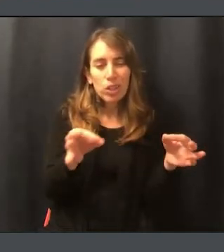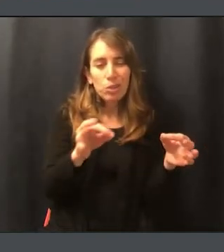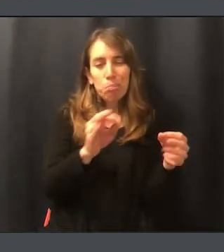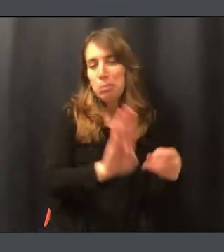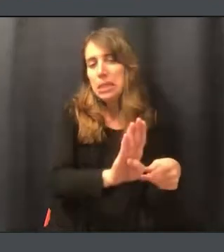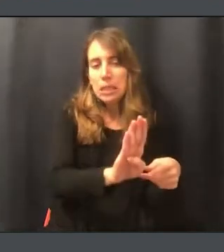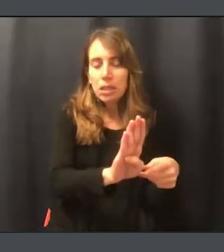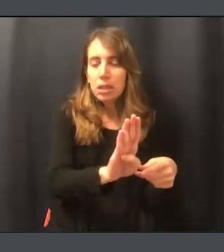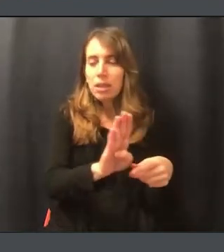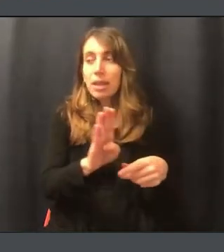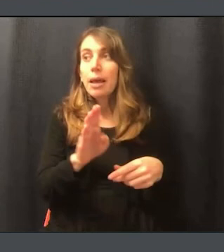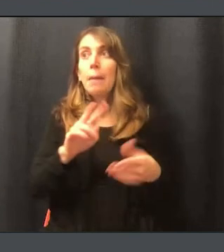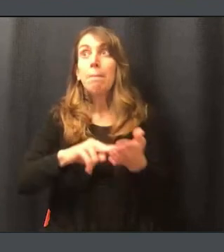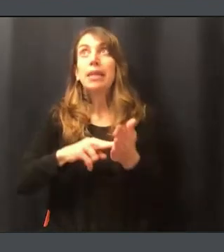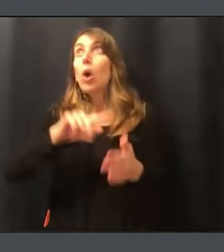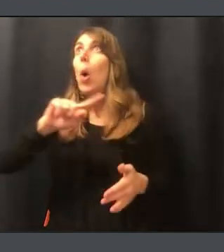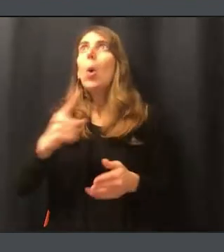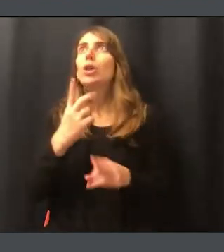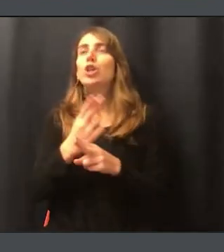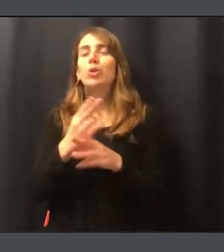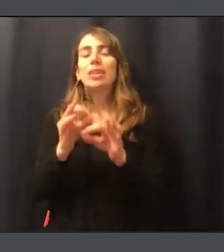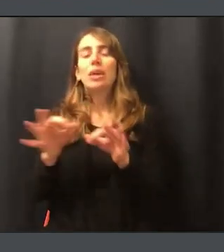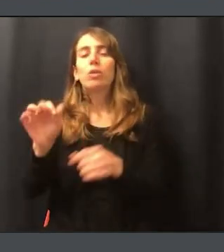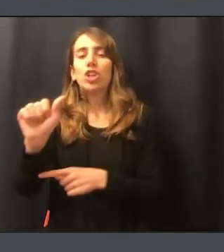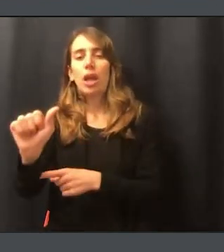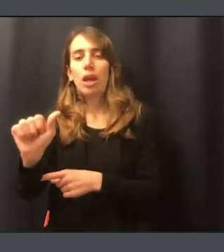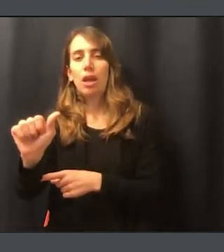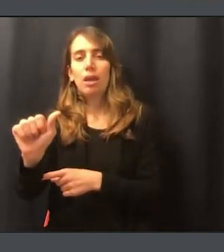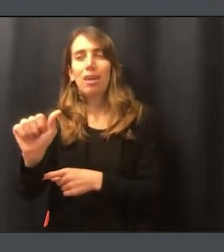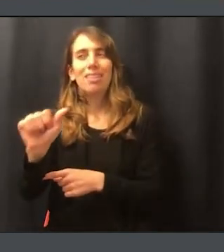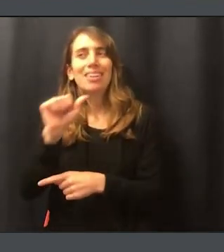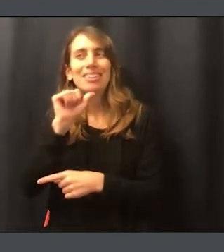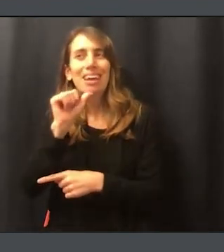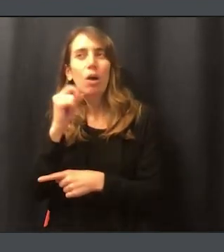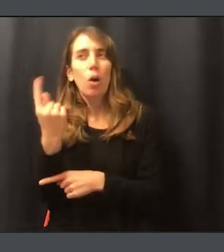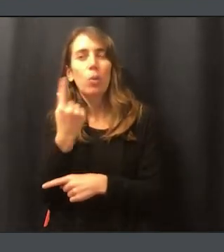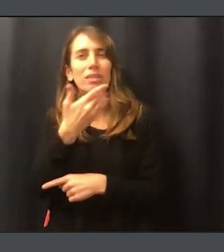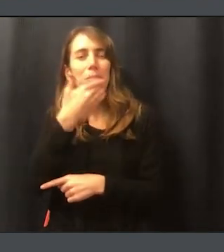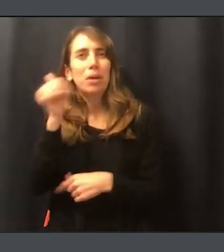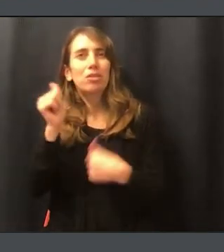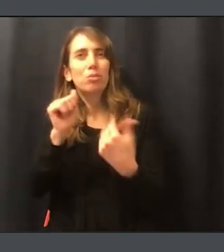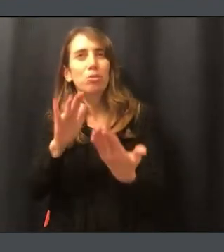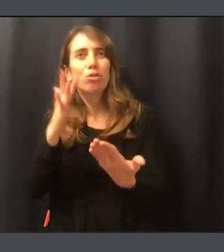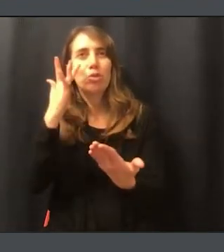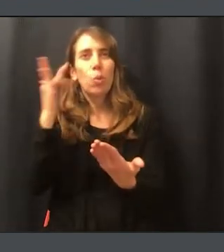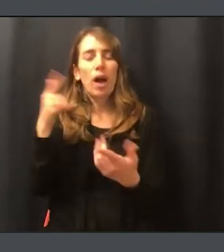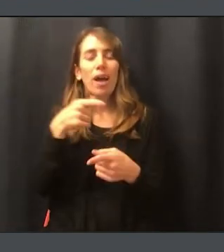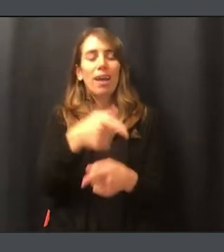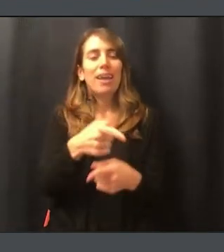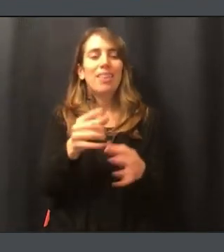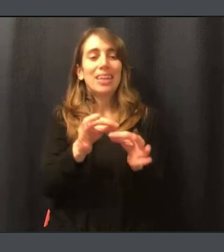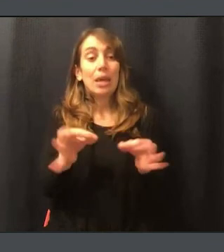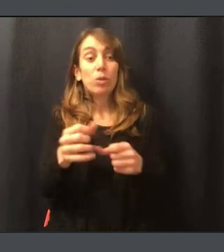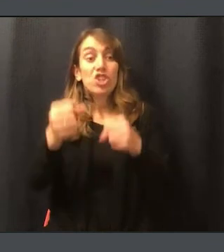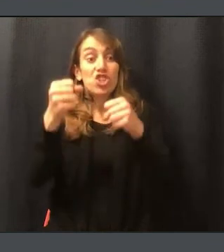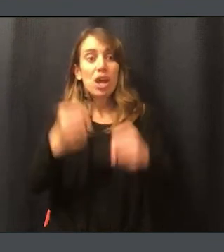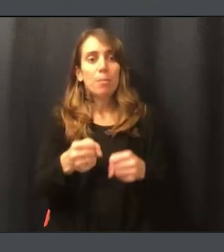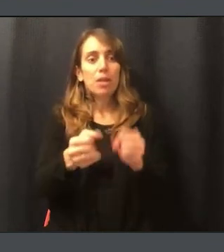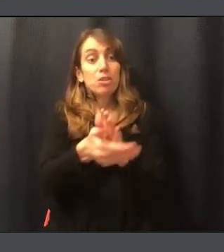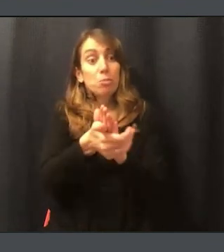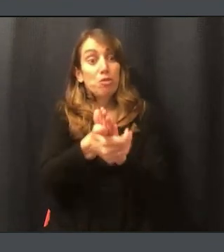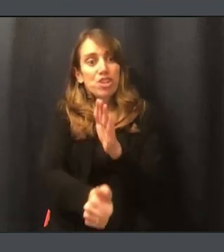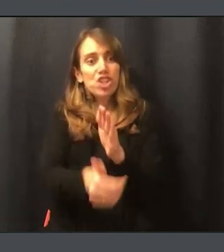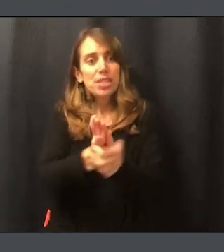best framework because language dominance is not constant, right? A kid's language dominance and proficiency will probably change over time, and you need to